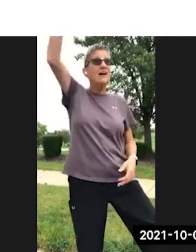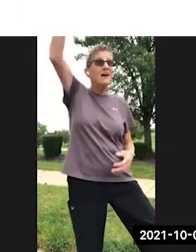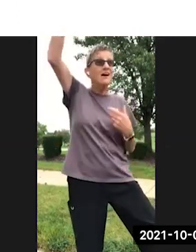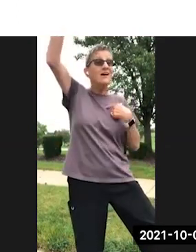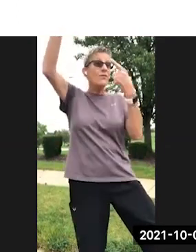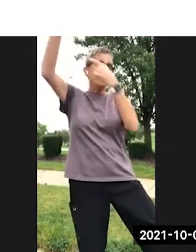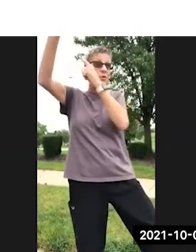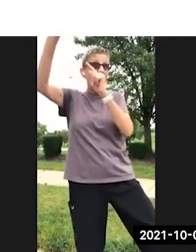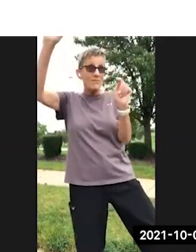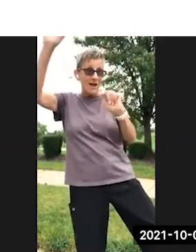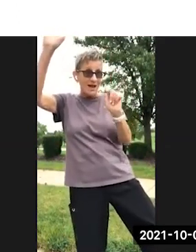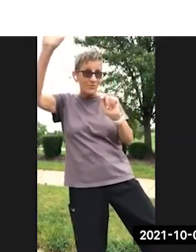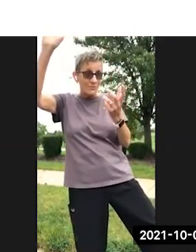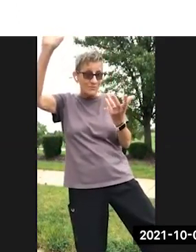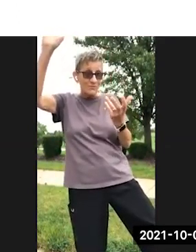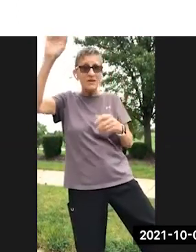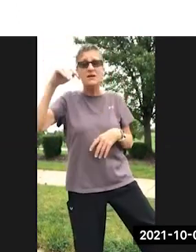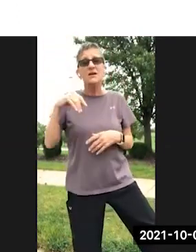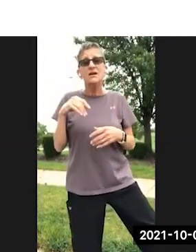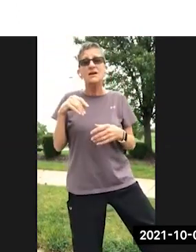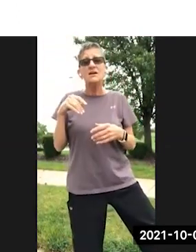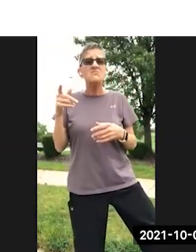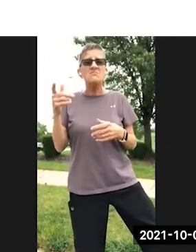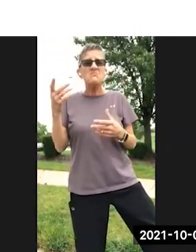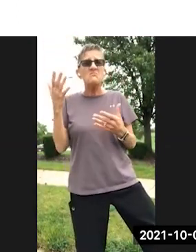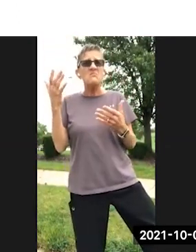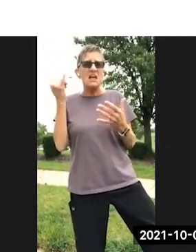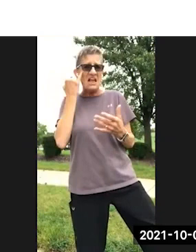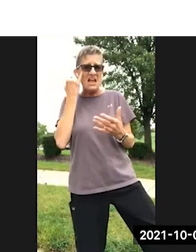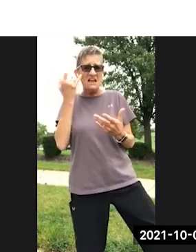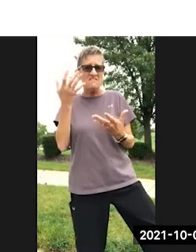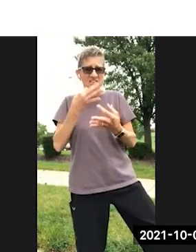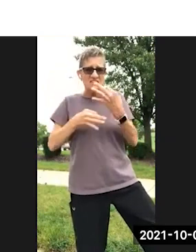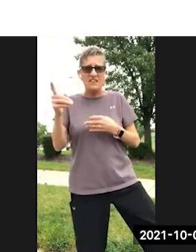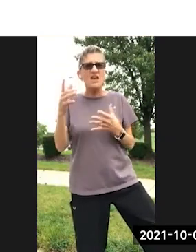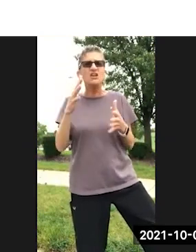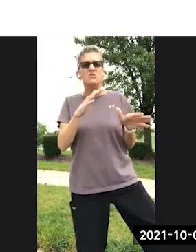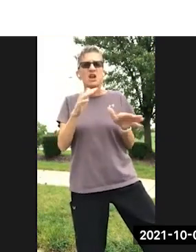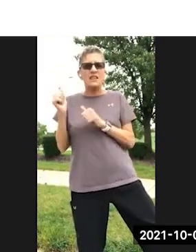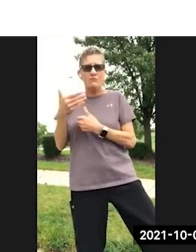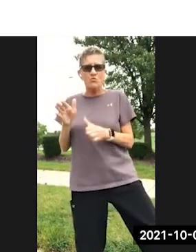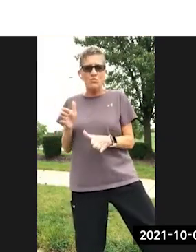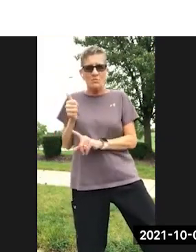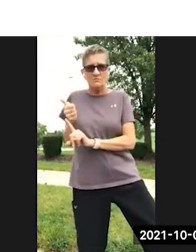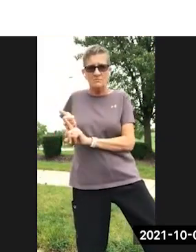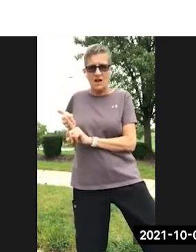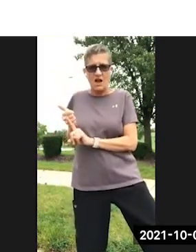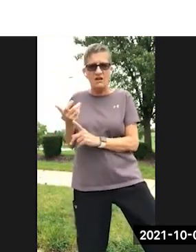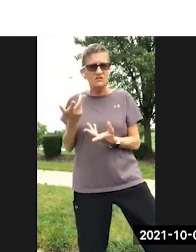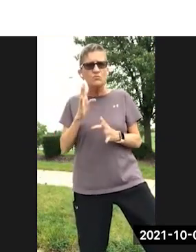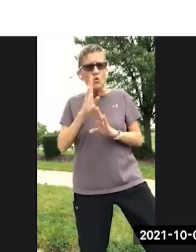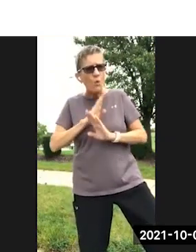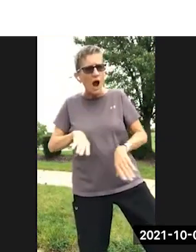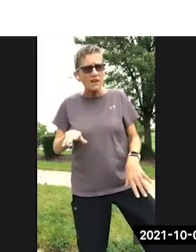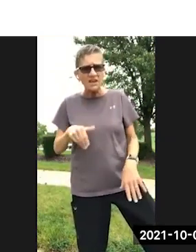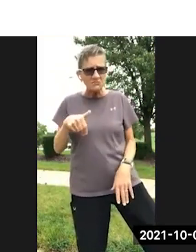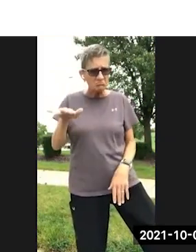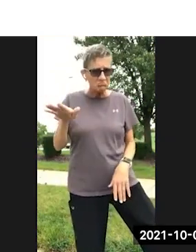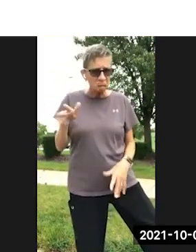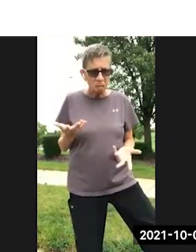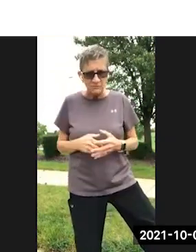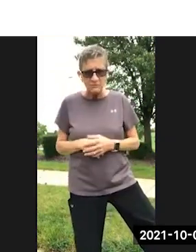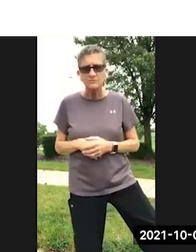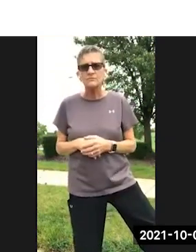to the bathroom, if they were just able to leave the room discreetly.